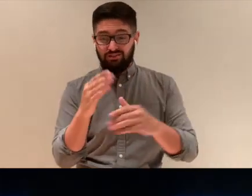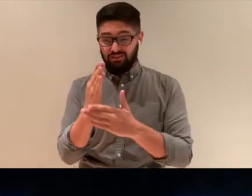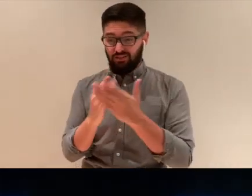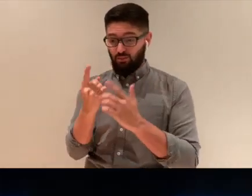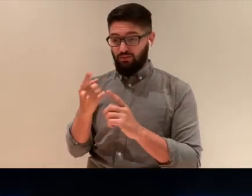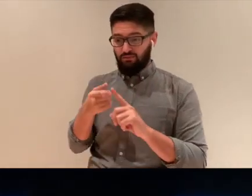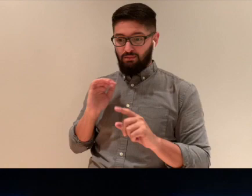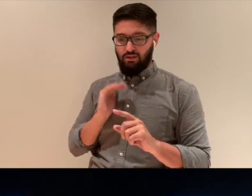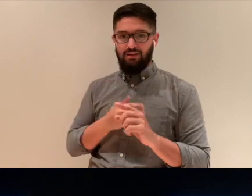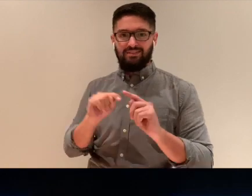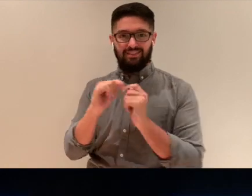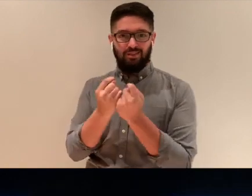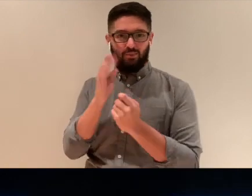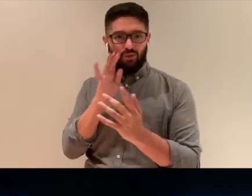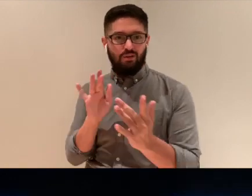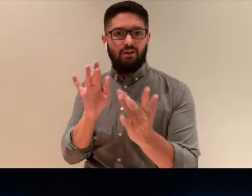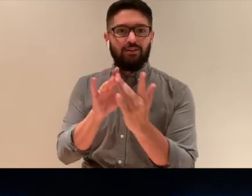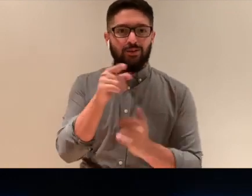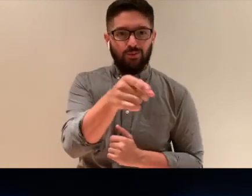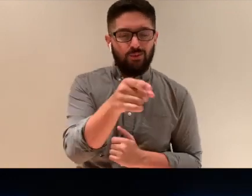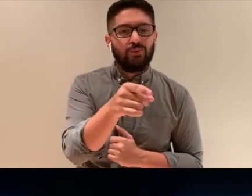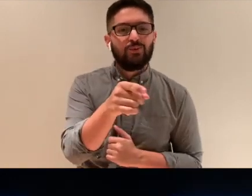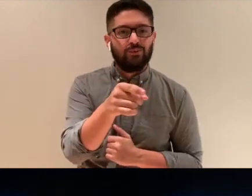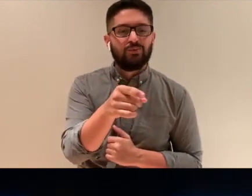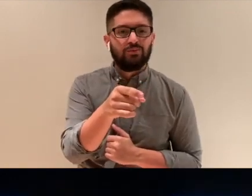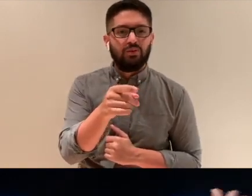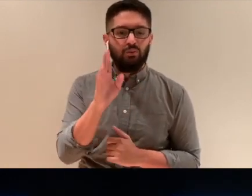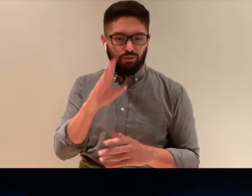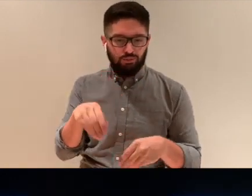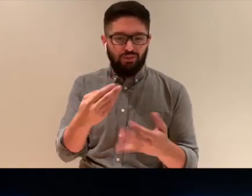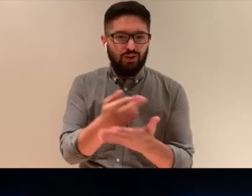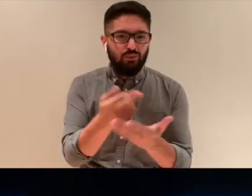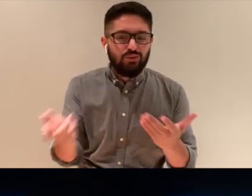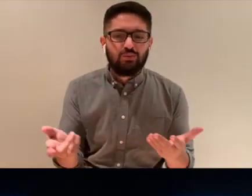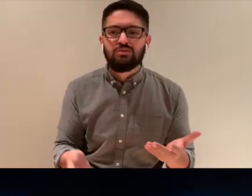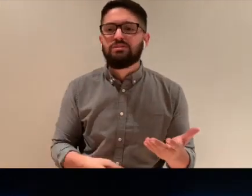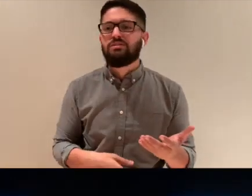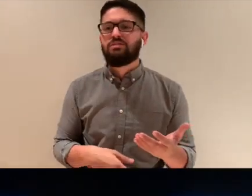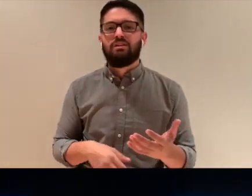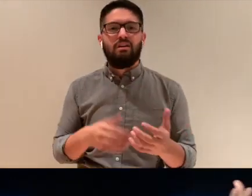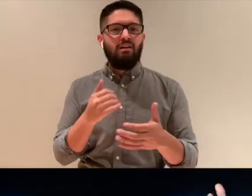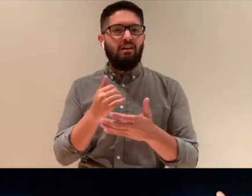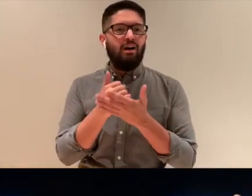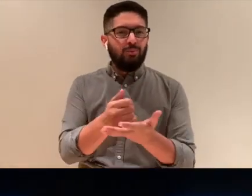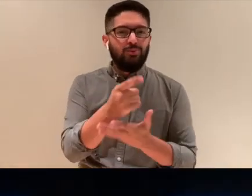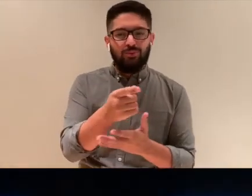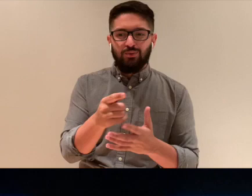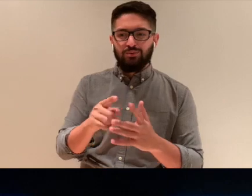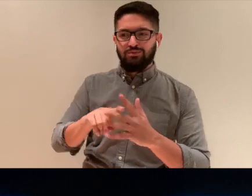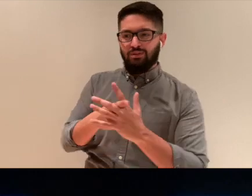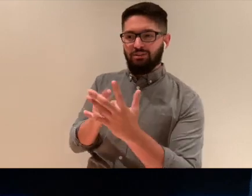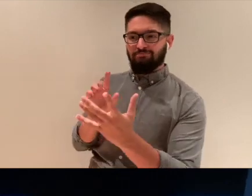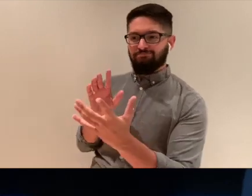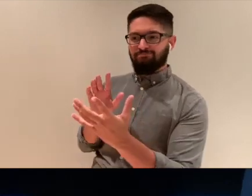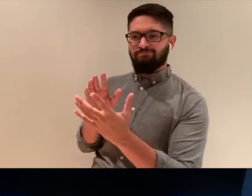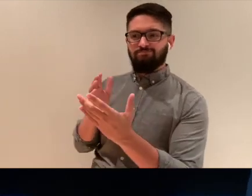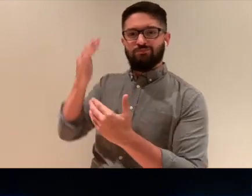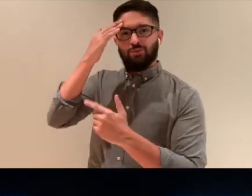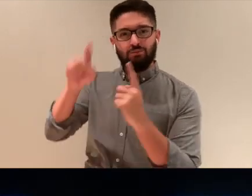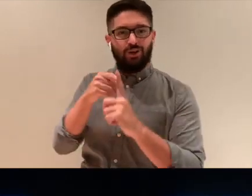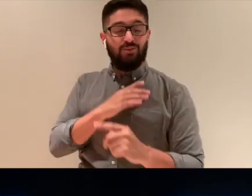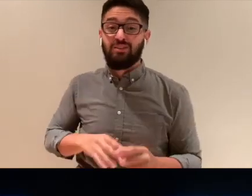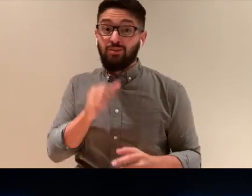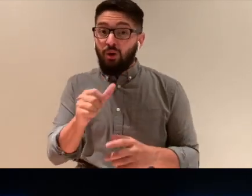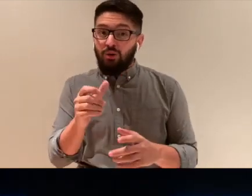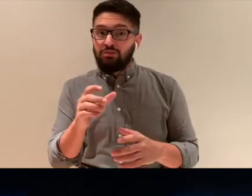our team will contact you, and we're going to start giving you resources, helping you get connected, and helping you take steps in your walk with Christ,